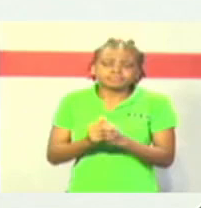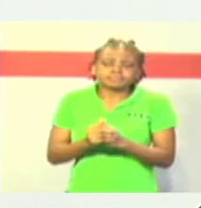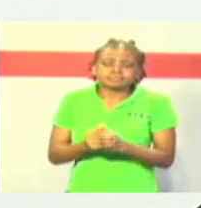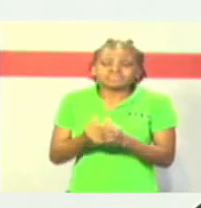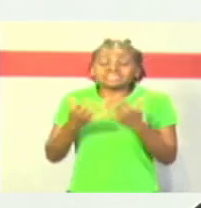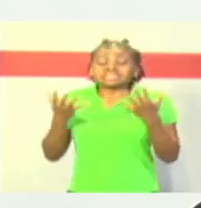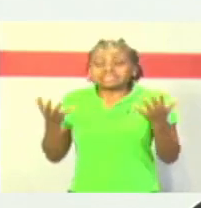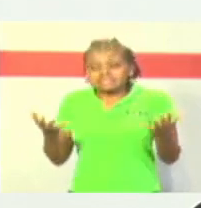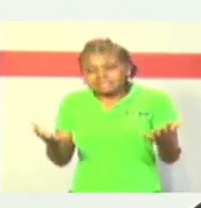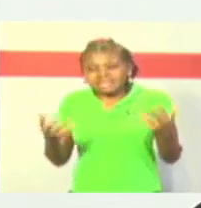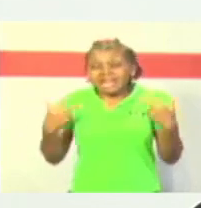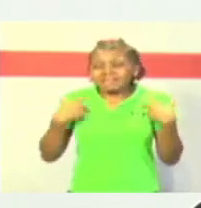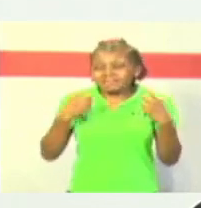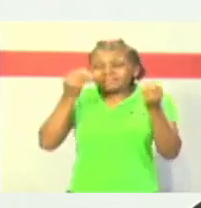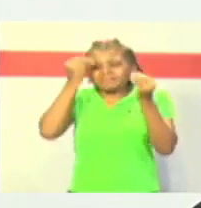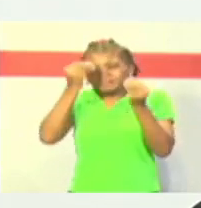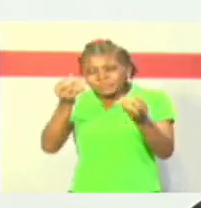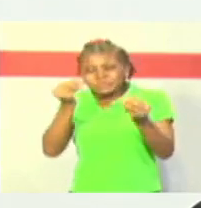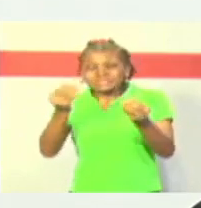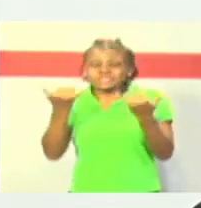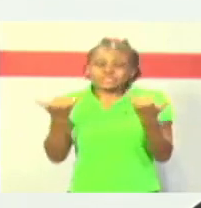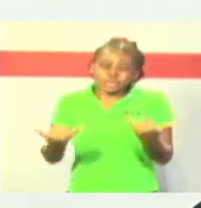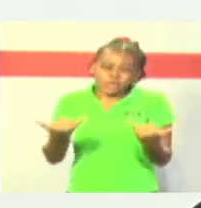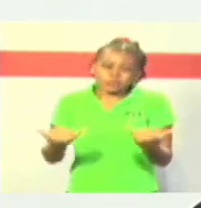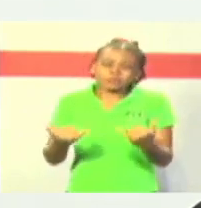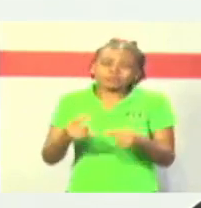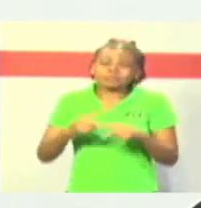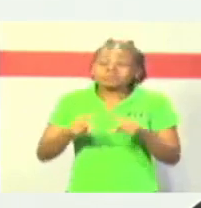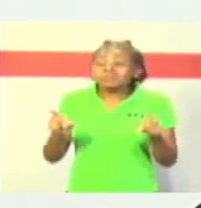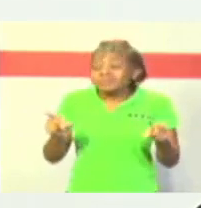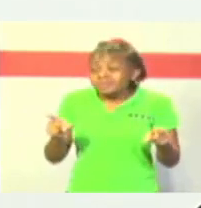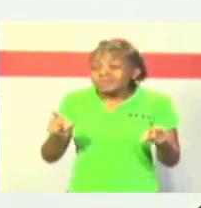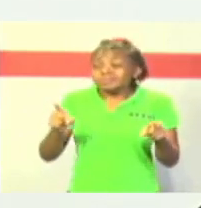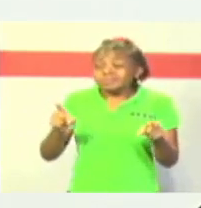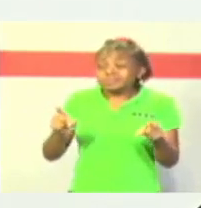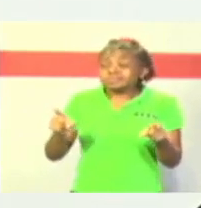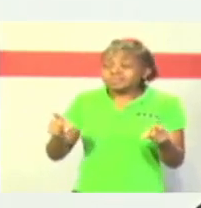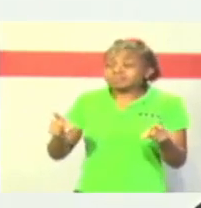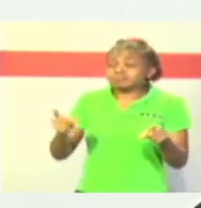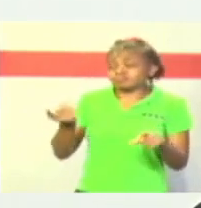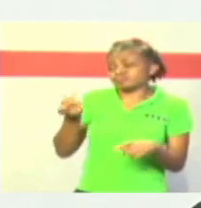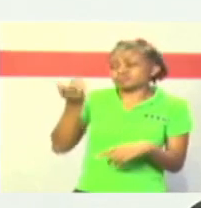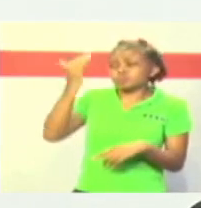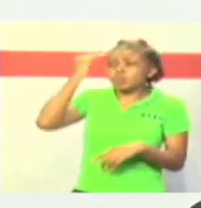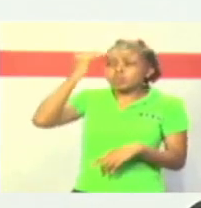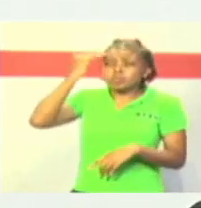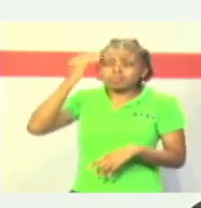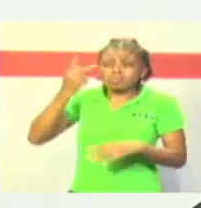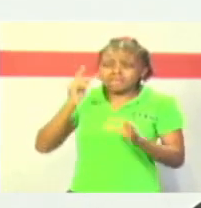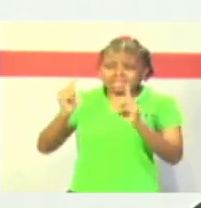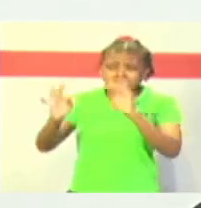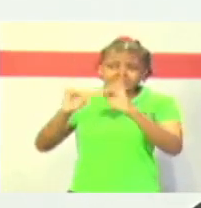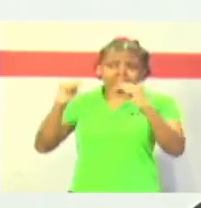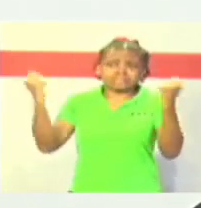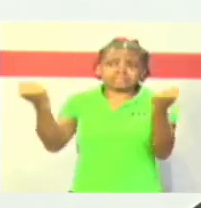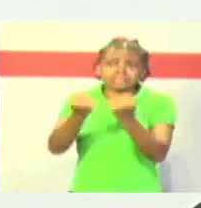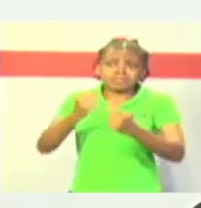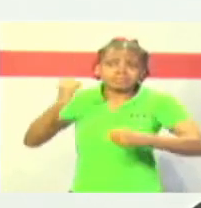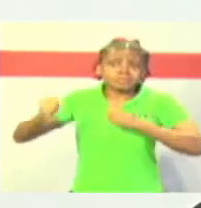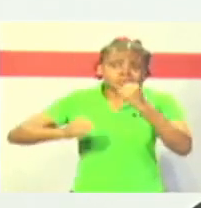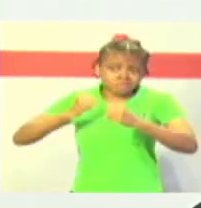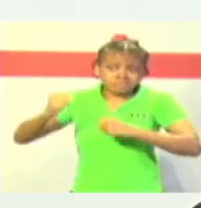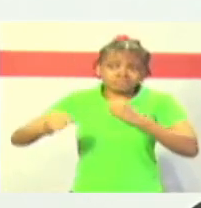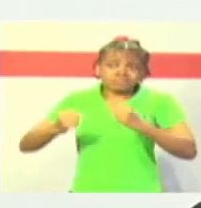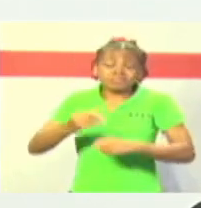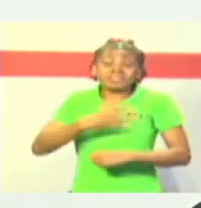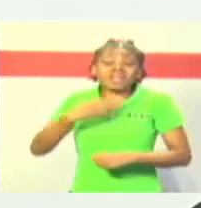office to see if they have clusters occurring from a particular event. As you know, team sports and contact sports are not occurring at this point in